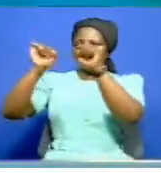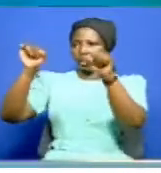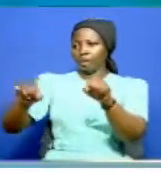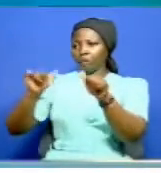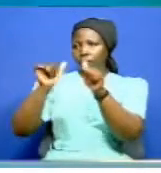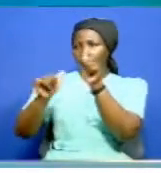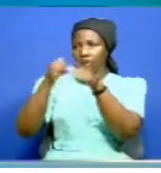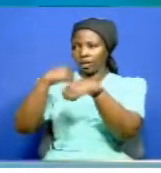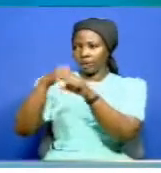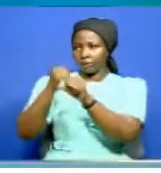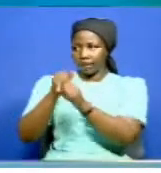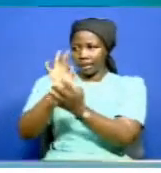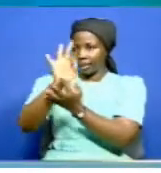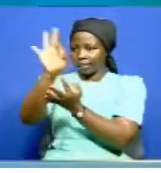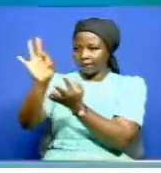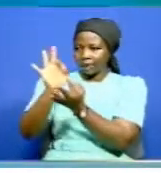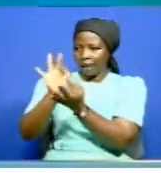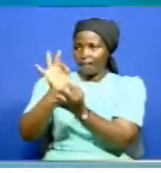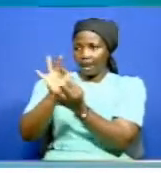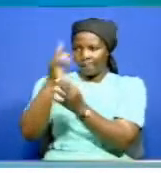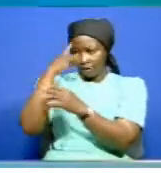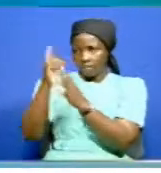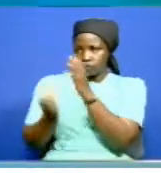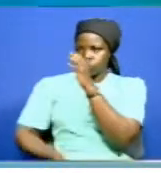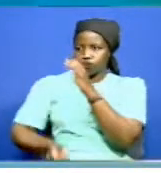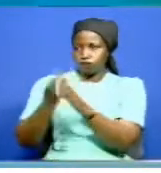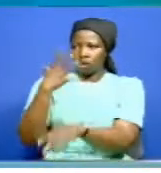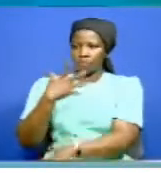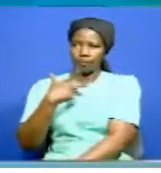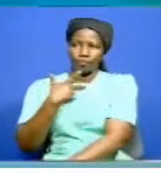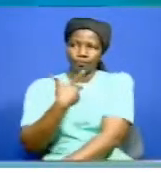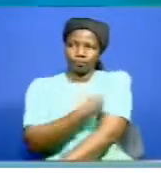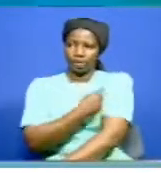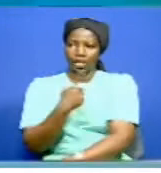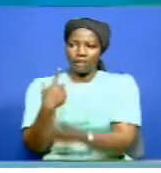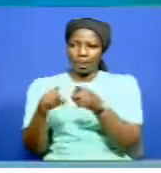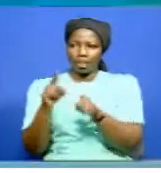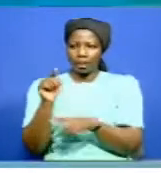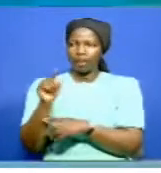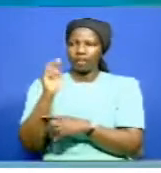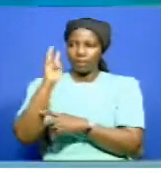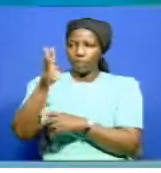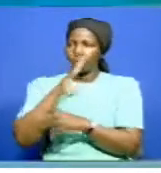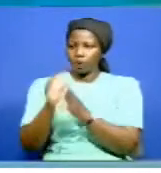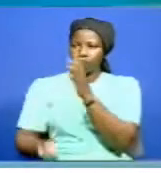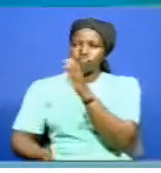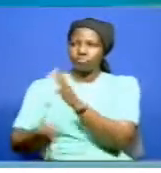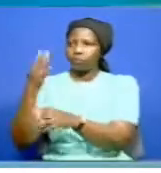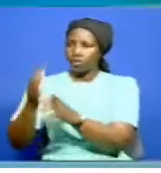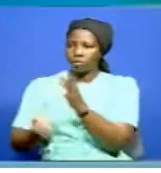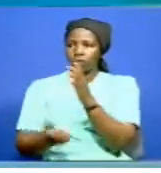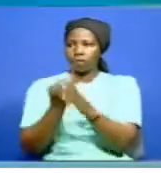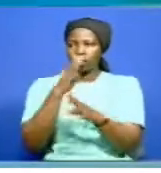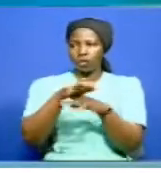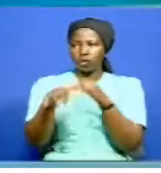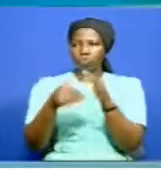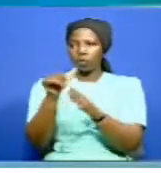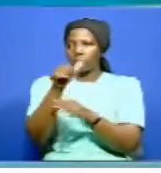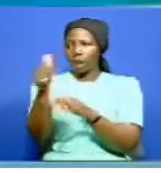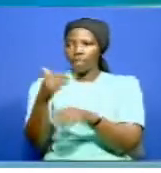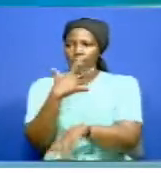designed specifically for the vaccine rollout, but eventually we'll roll it out to all the other routine immunization programs